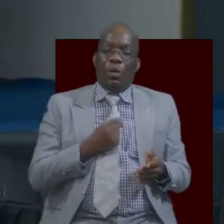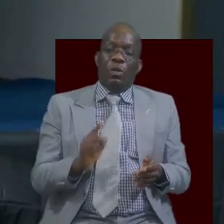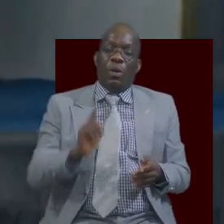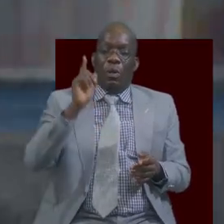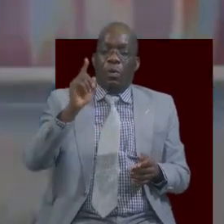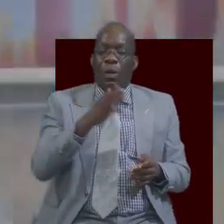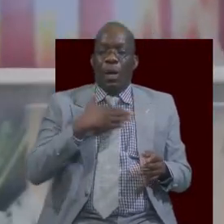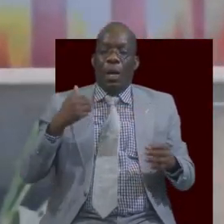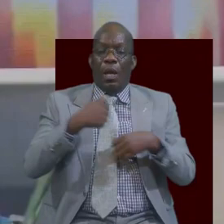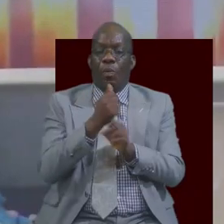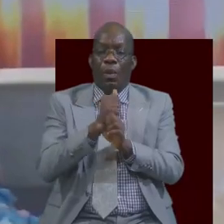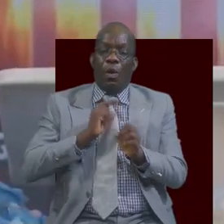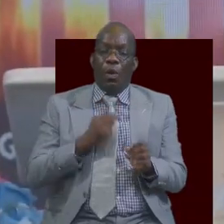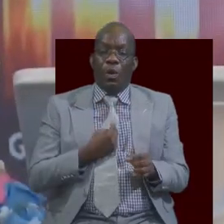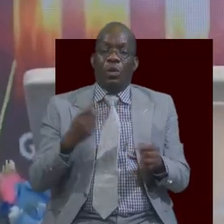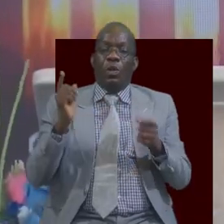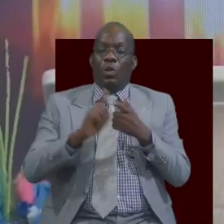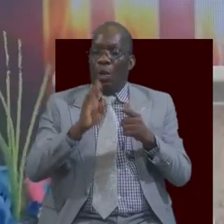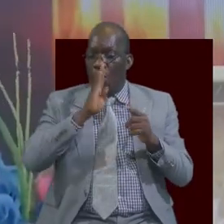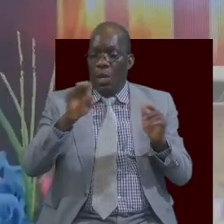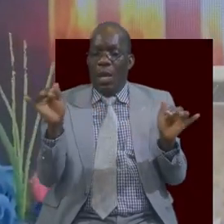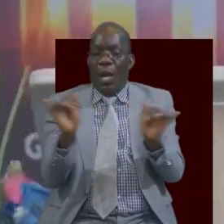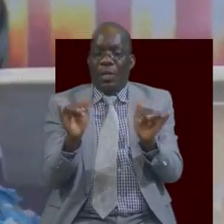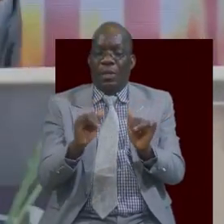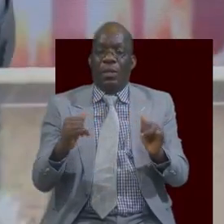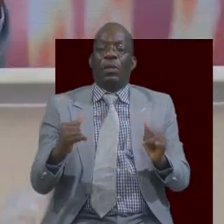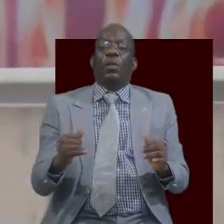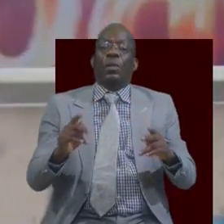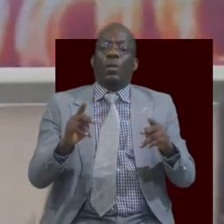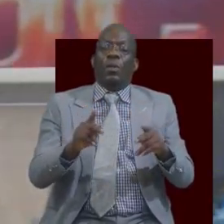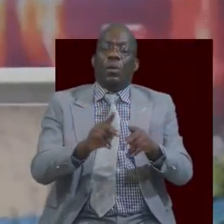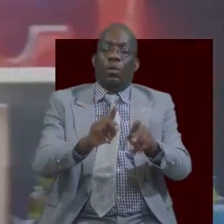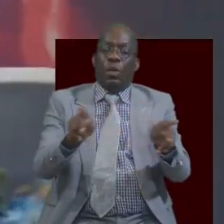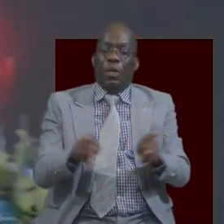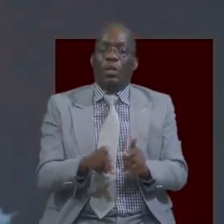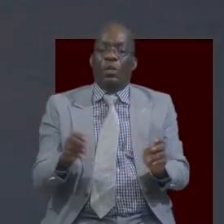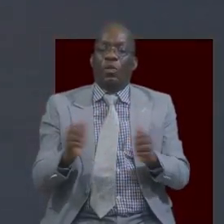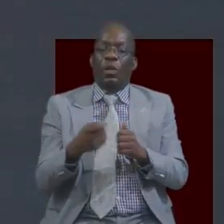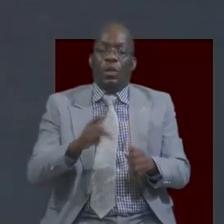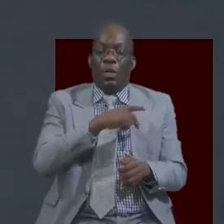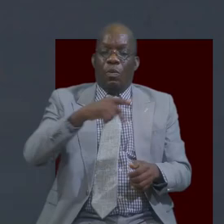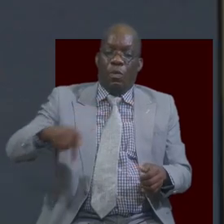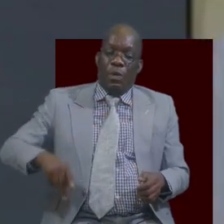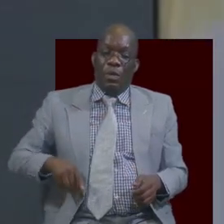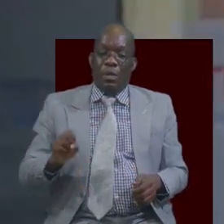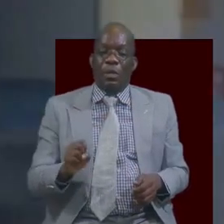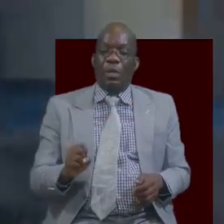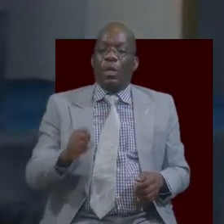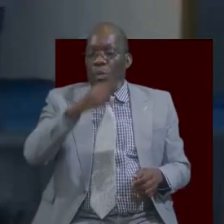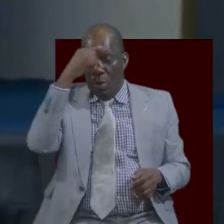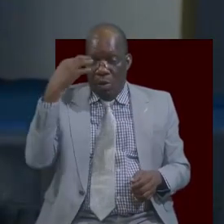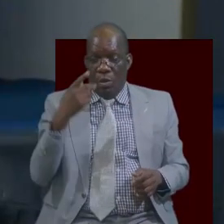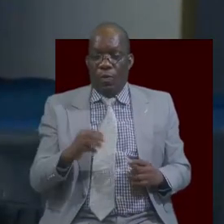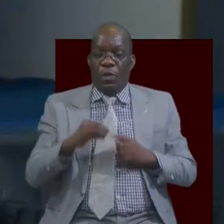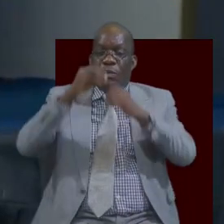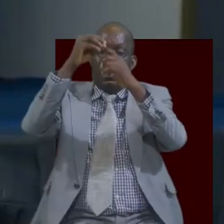be at par with the princes because of the uniqueness of God in our lives. He